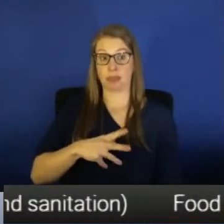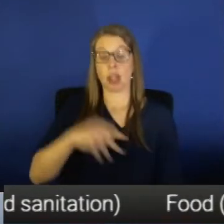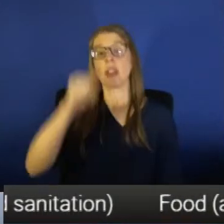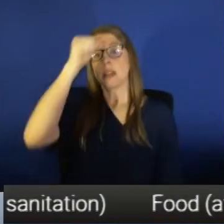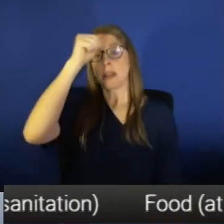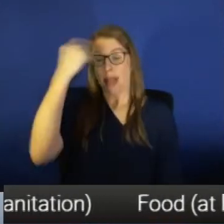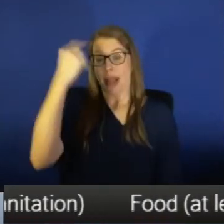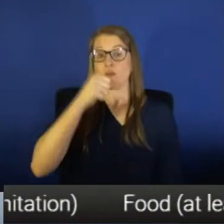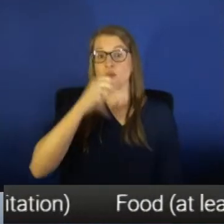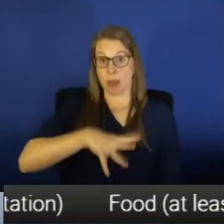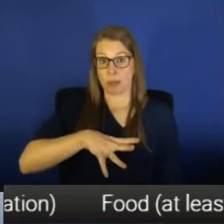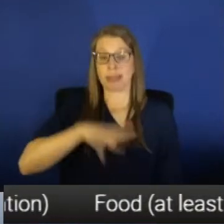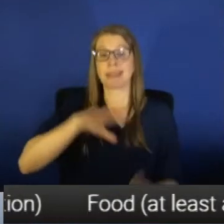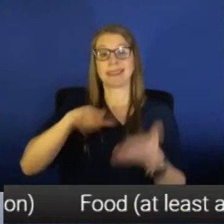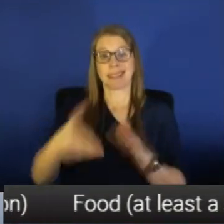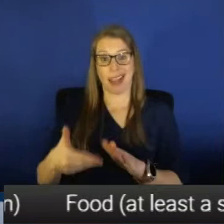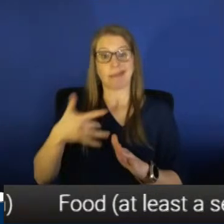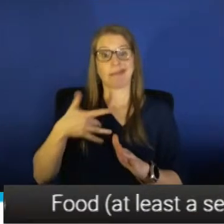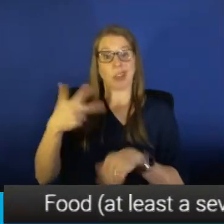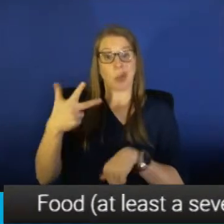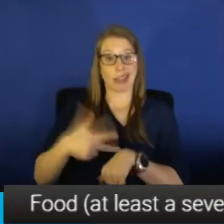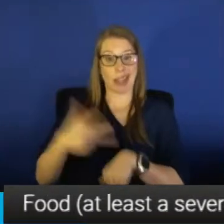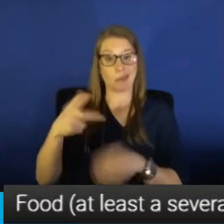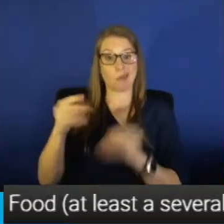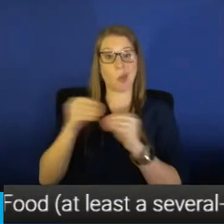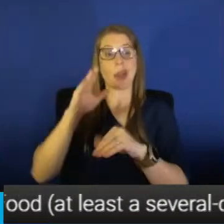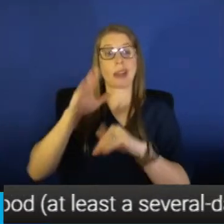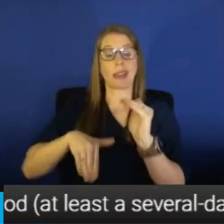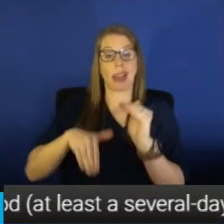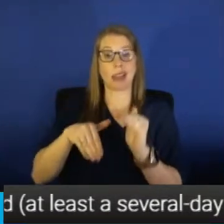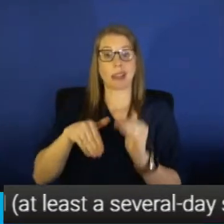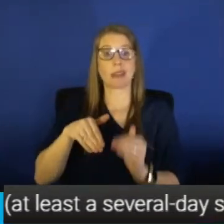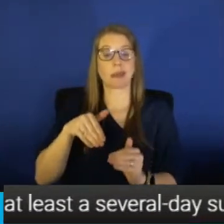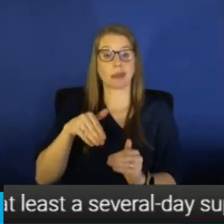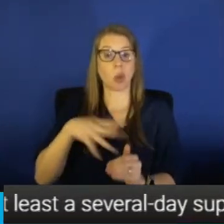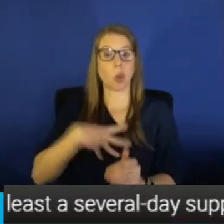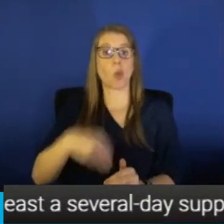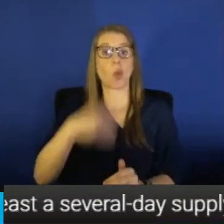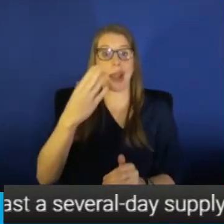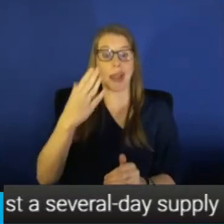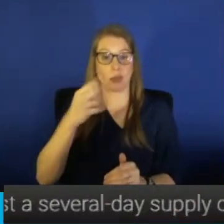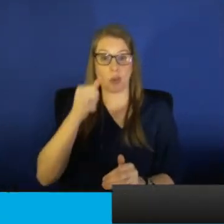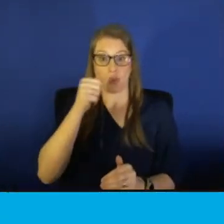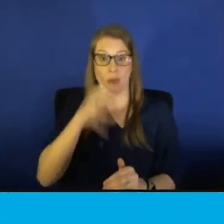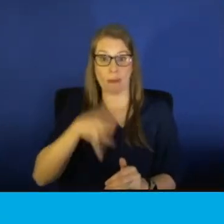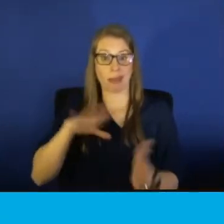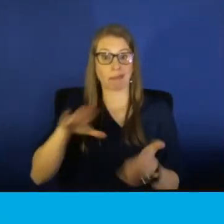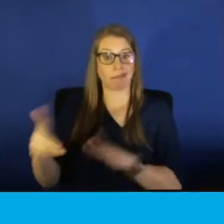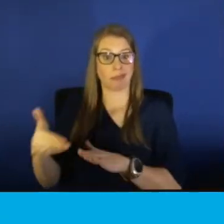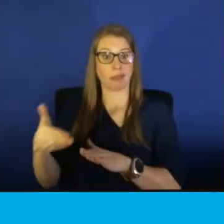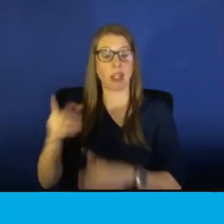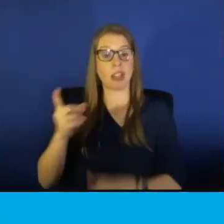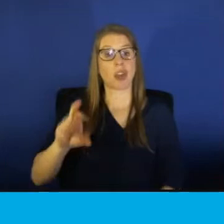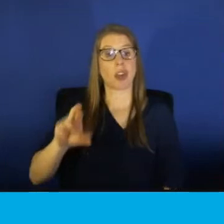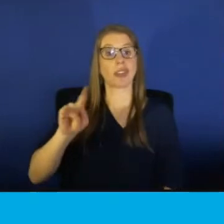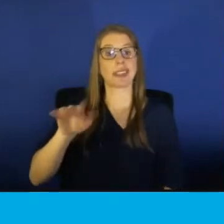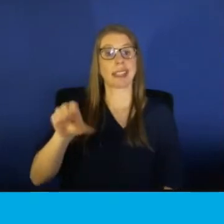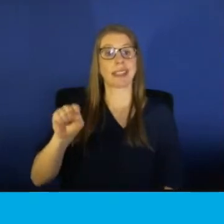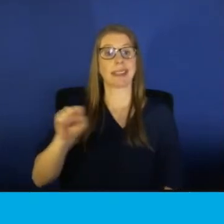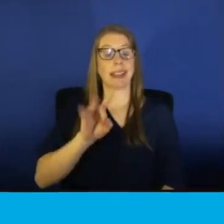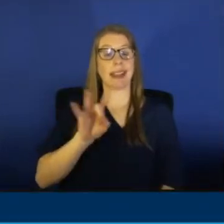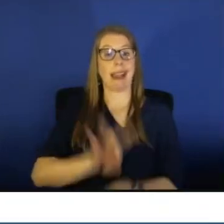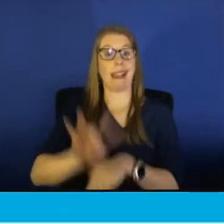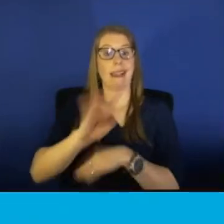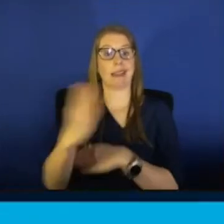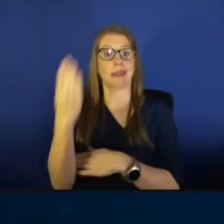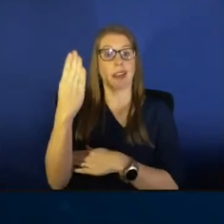from pregnancy-related causes than white women. I'm Alexis Del Cid. Join Dr. Stites this Wednesday at 8 a.m. Find out